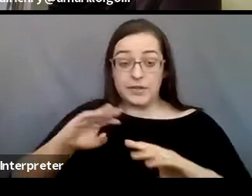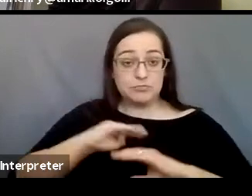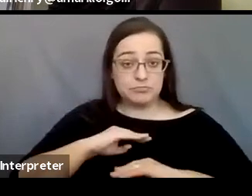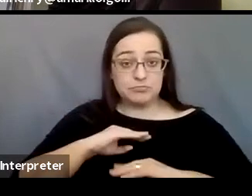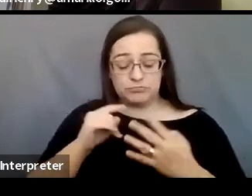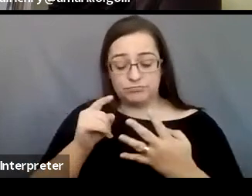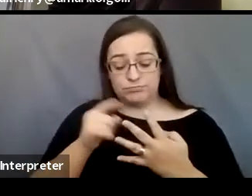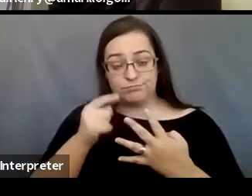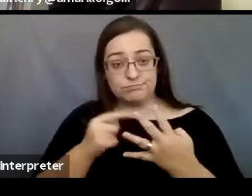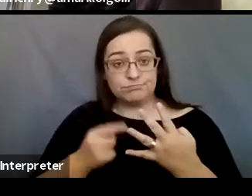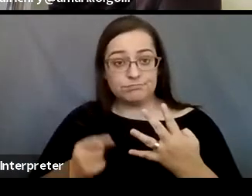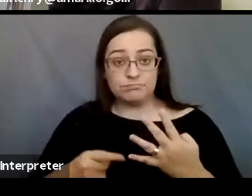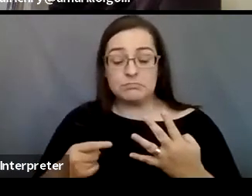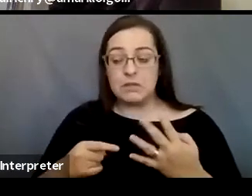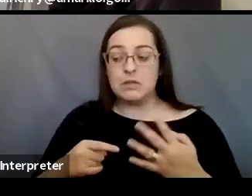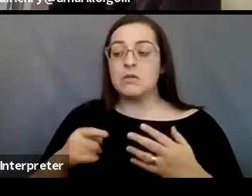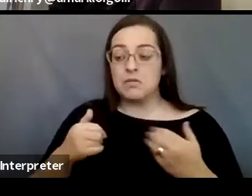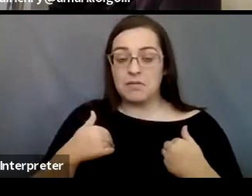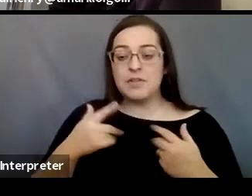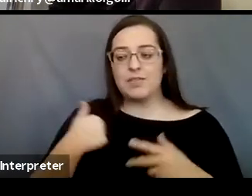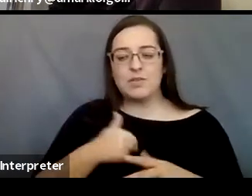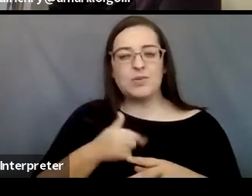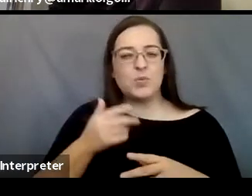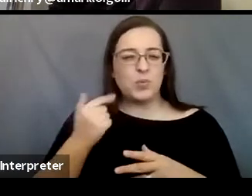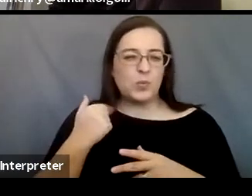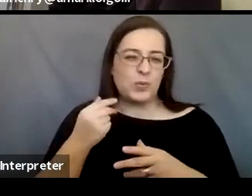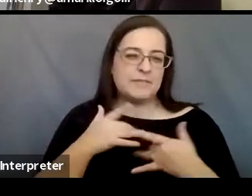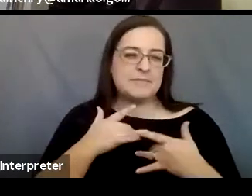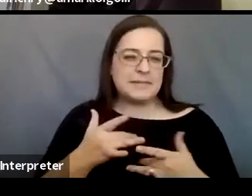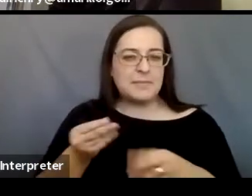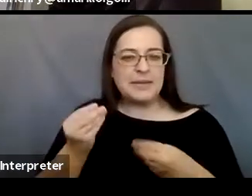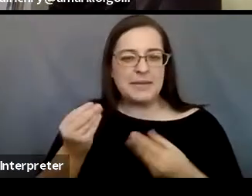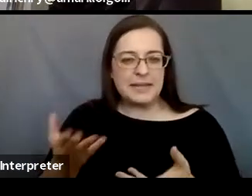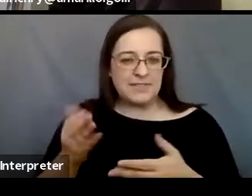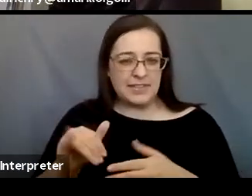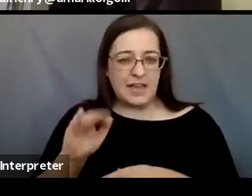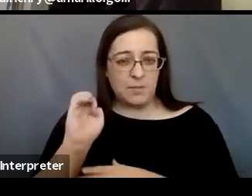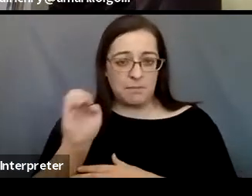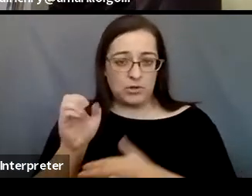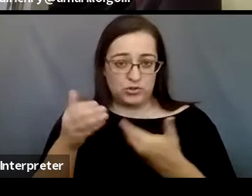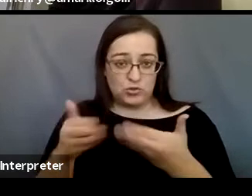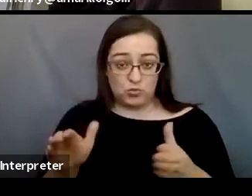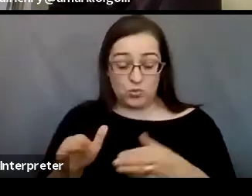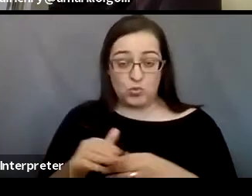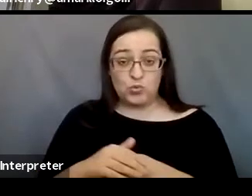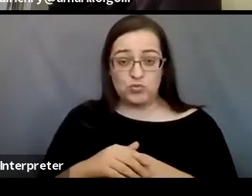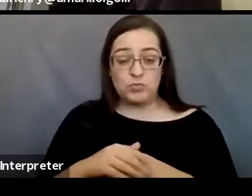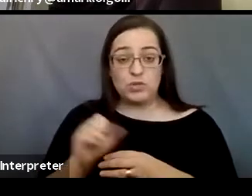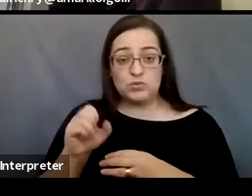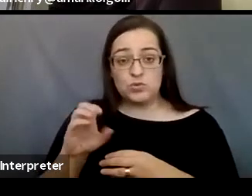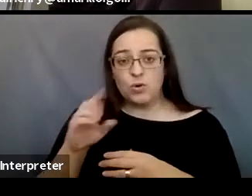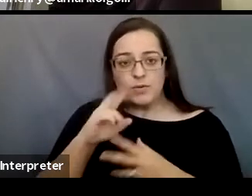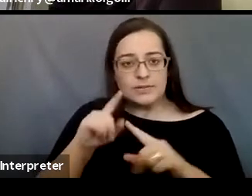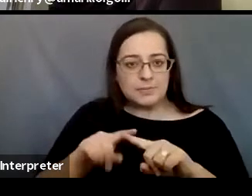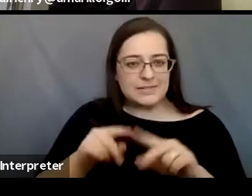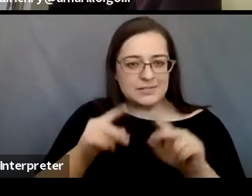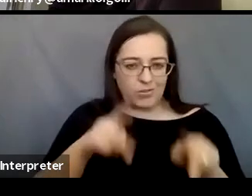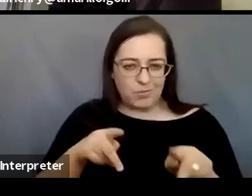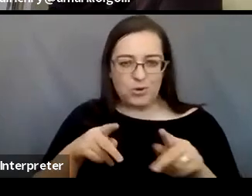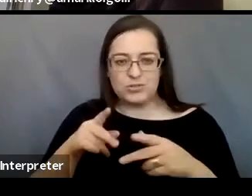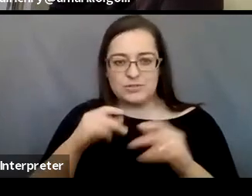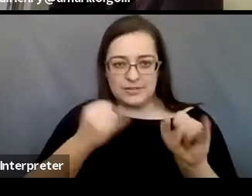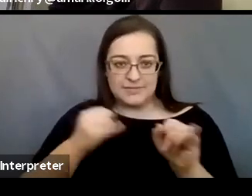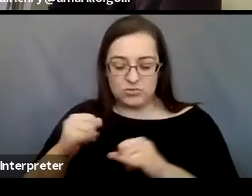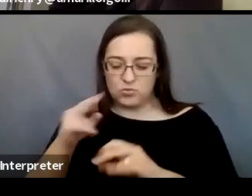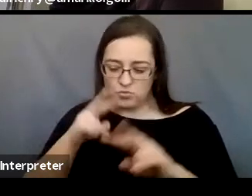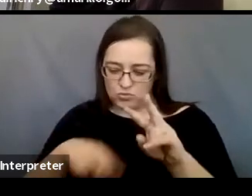right now we've been delivering it, giving it in our emergency room. And then, but that's, yeah, so it's really case by case, looking at the referral and